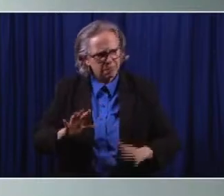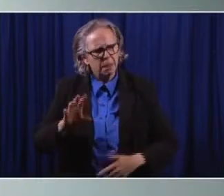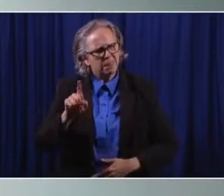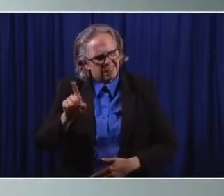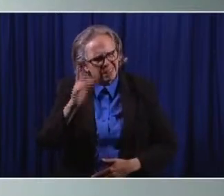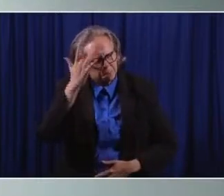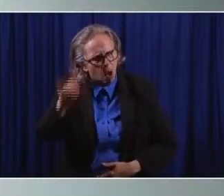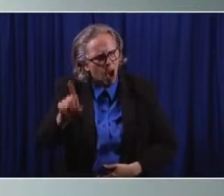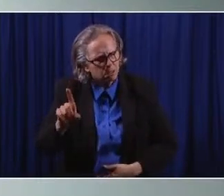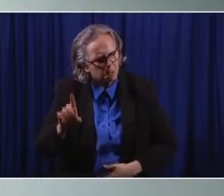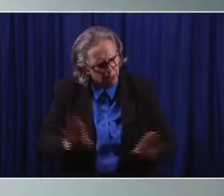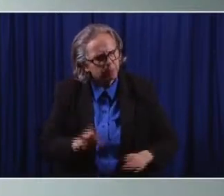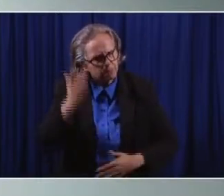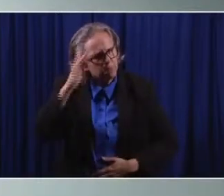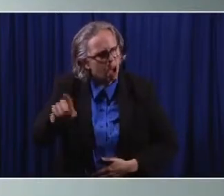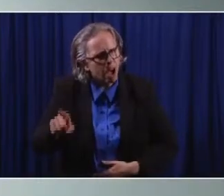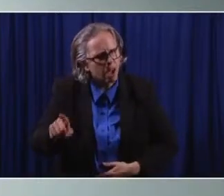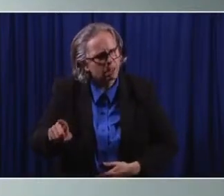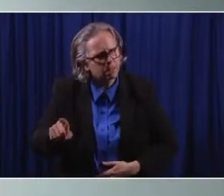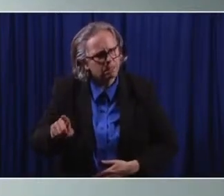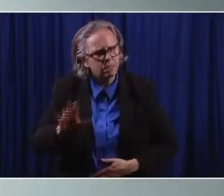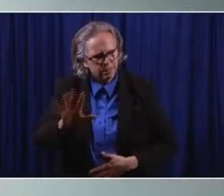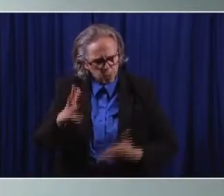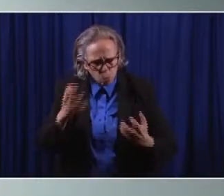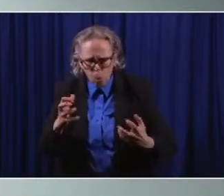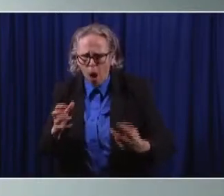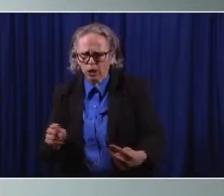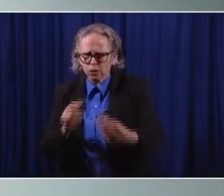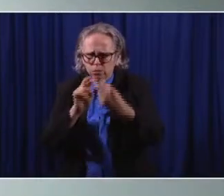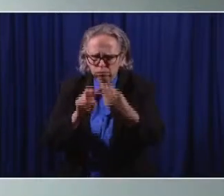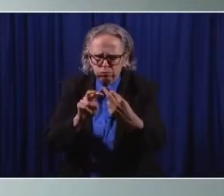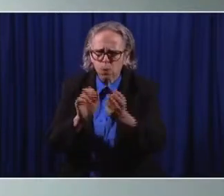in front of our teachers, again, whether it's in school or remote.